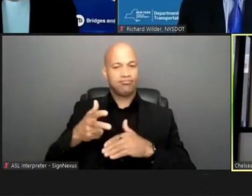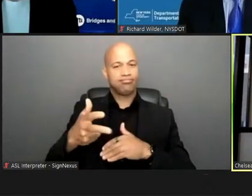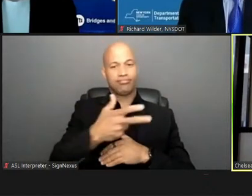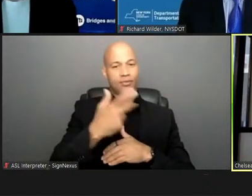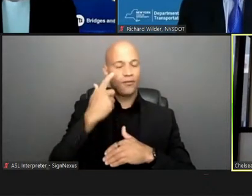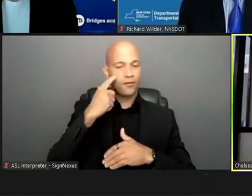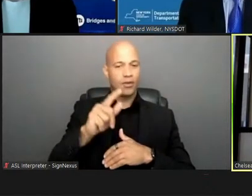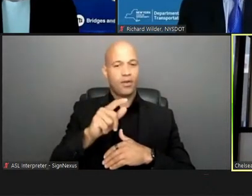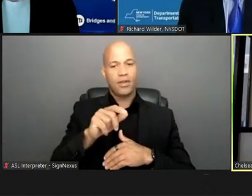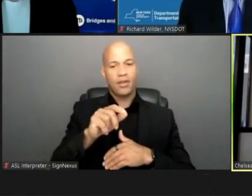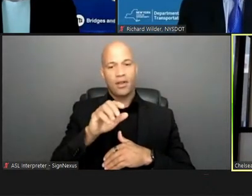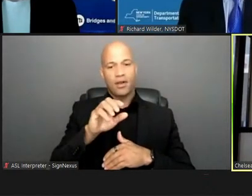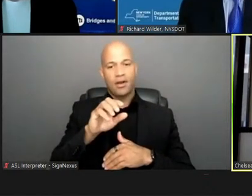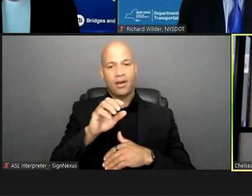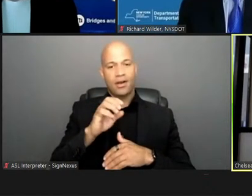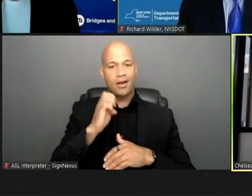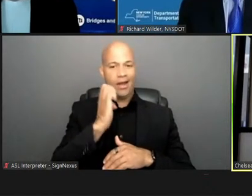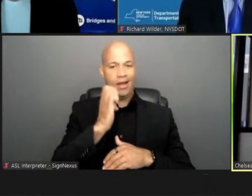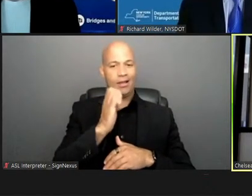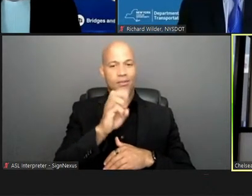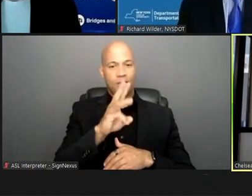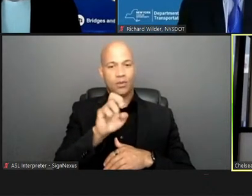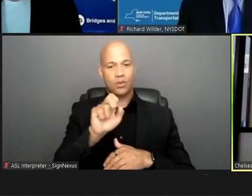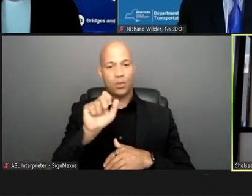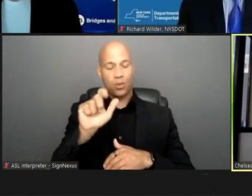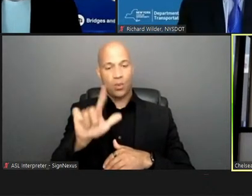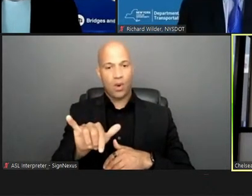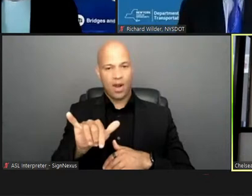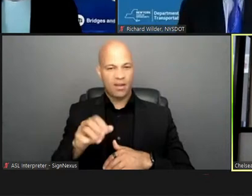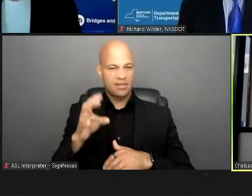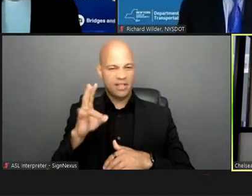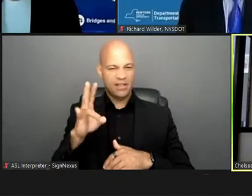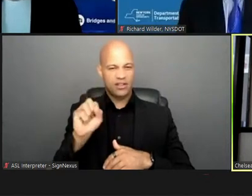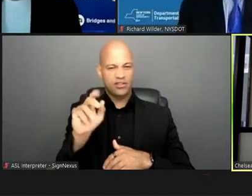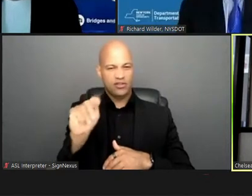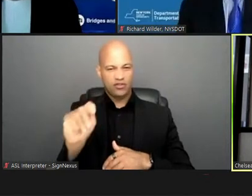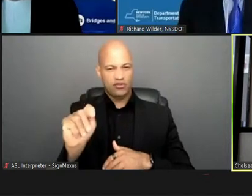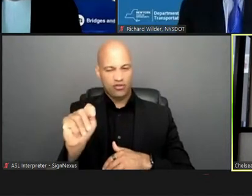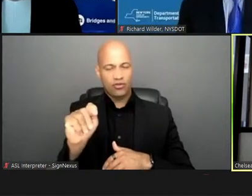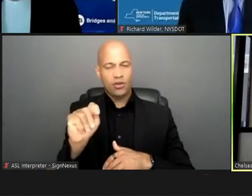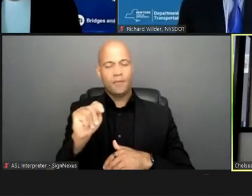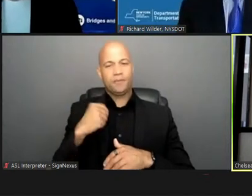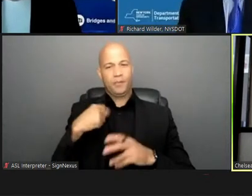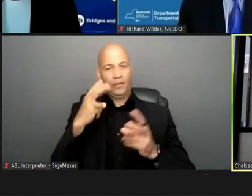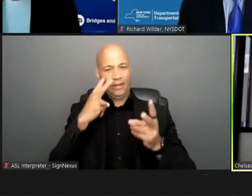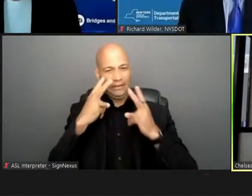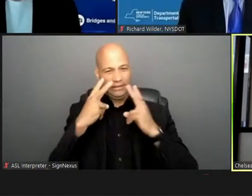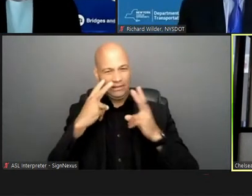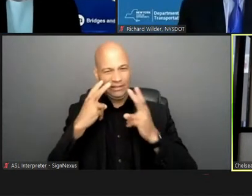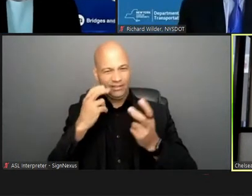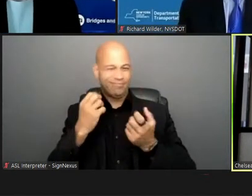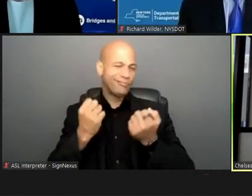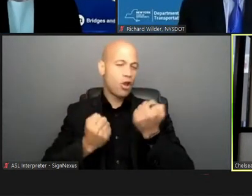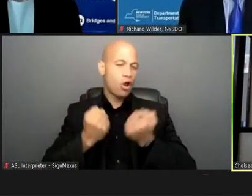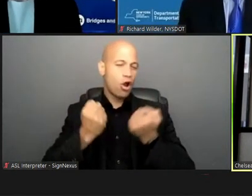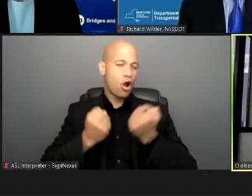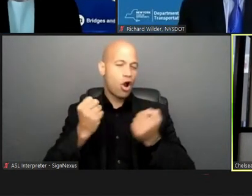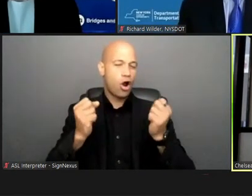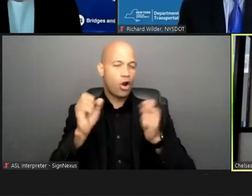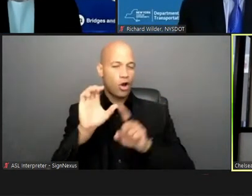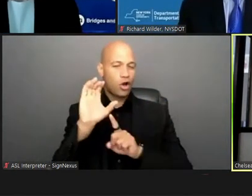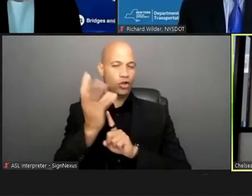Expressway every day I see and hear firsthand just how damaging car culture is to our City's livability